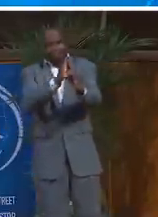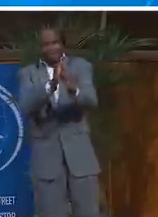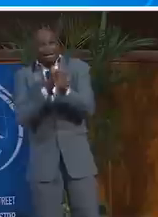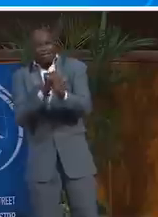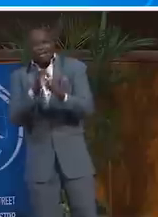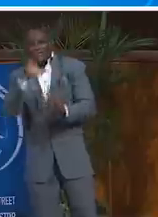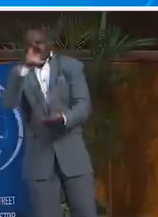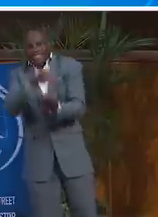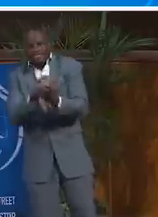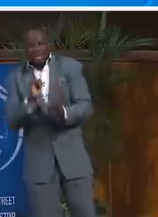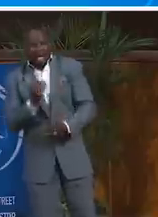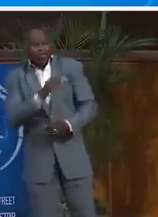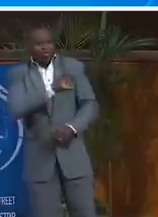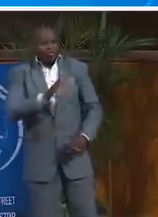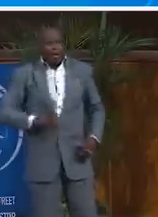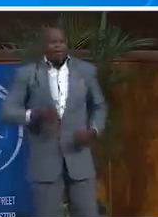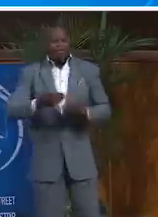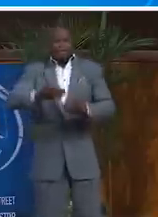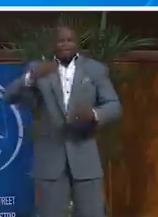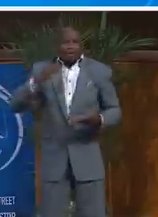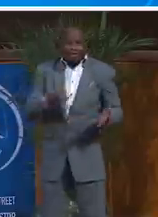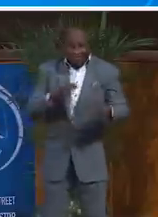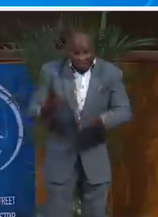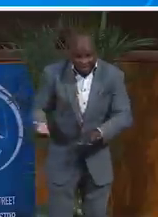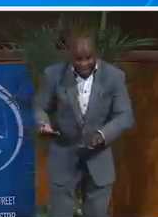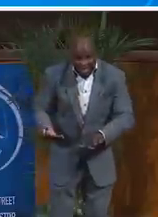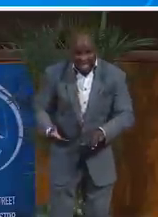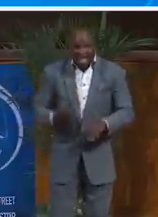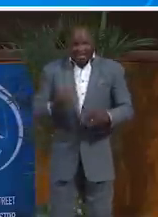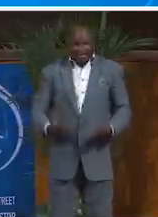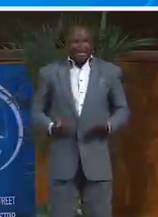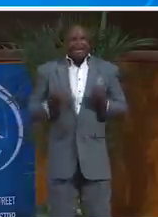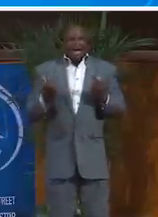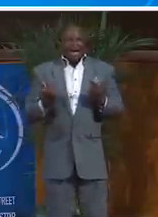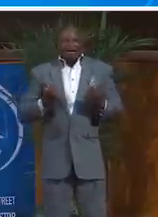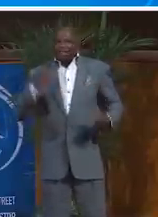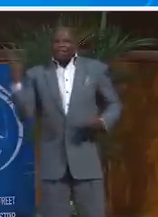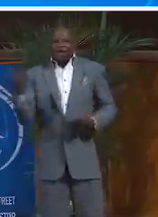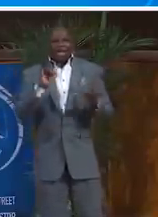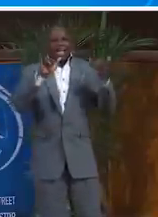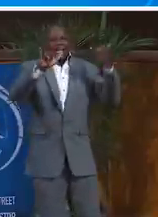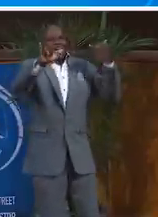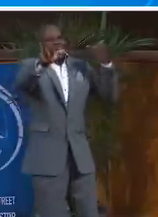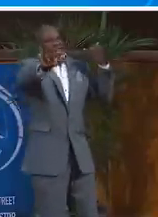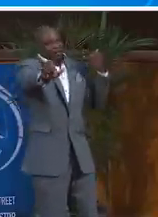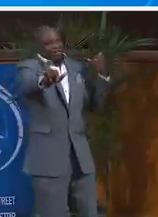belief that our Christ was dead and he's alive forevermore.